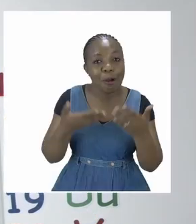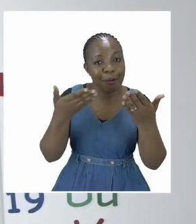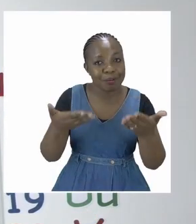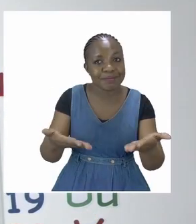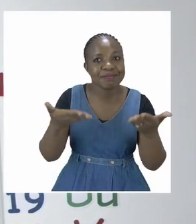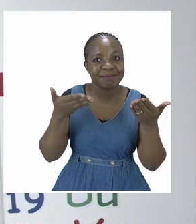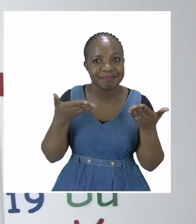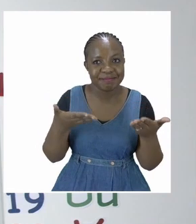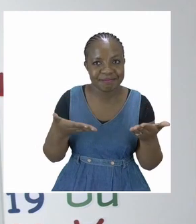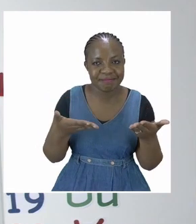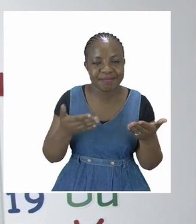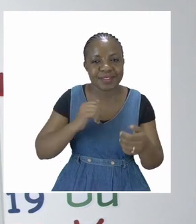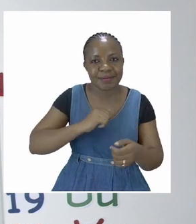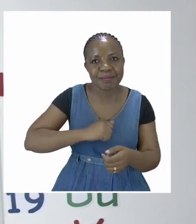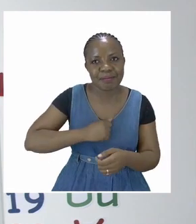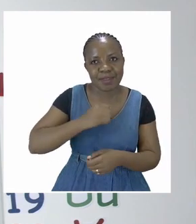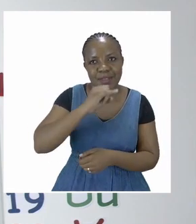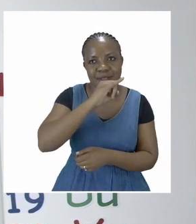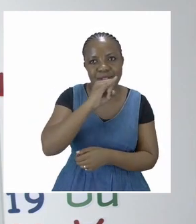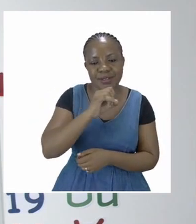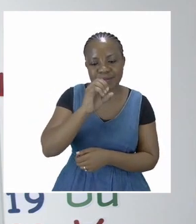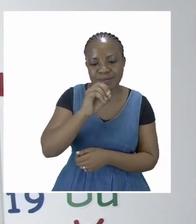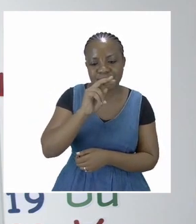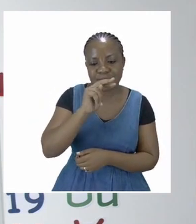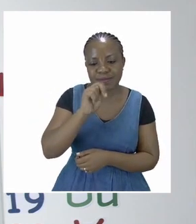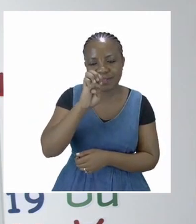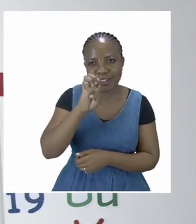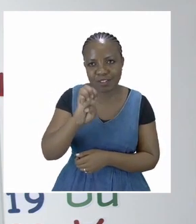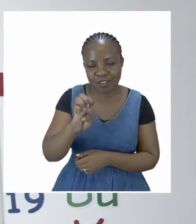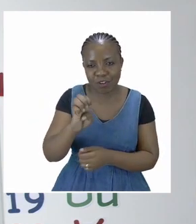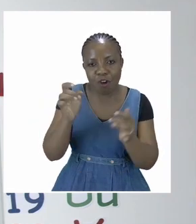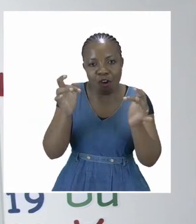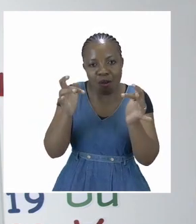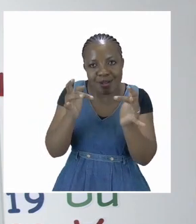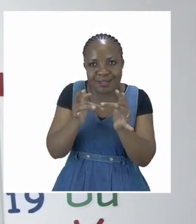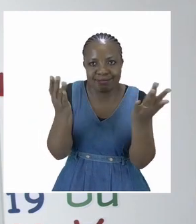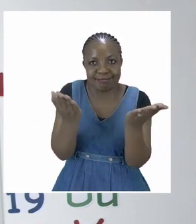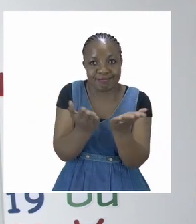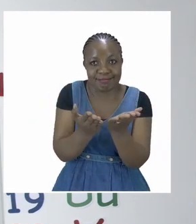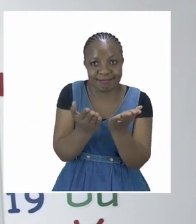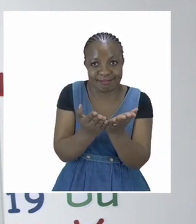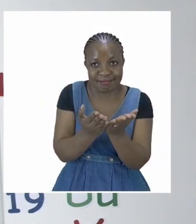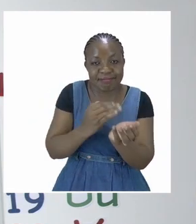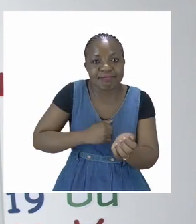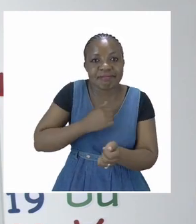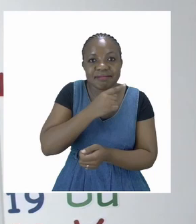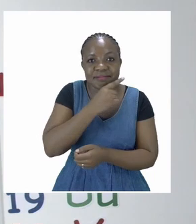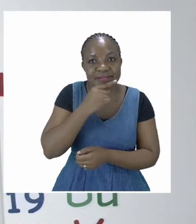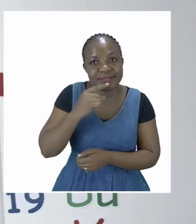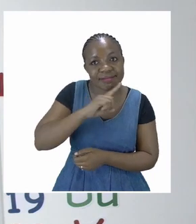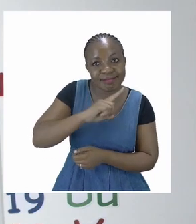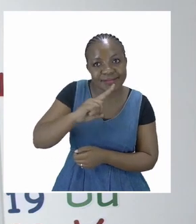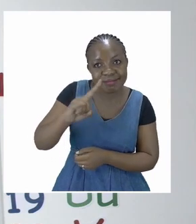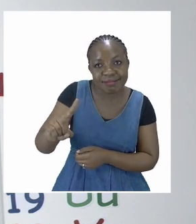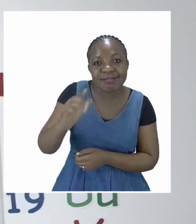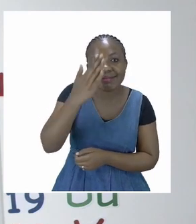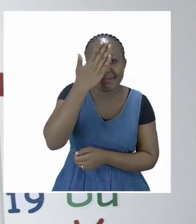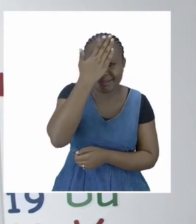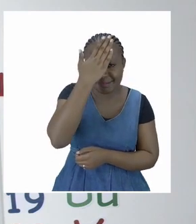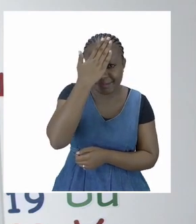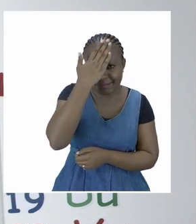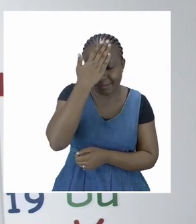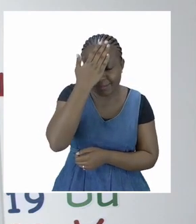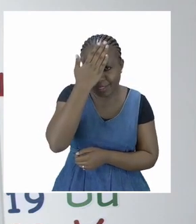Welcome to My Zone Online School. My name is Teacher Mutsa. Get your education